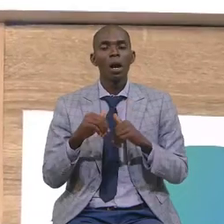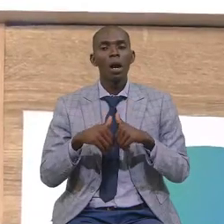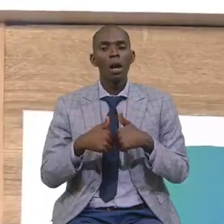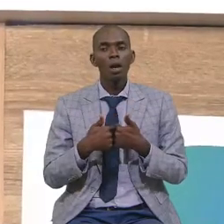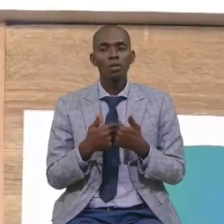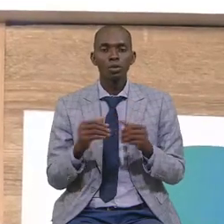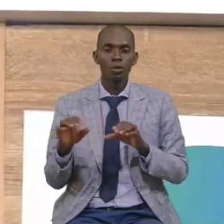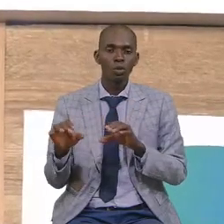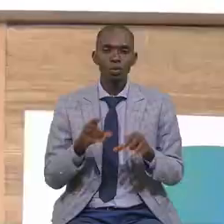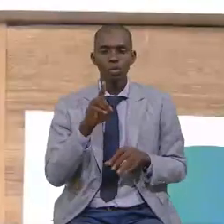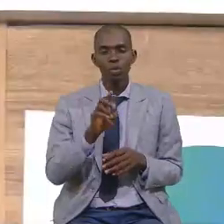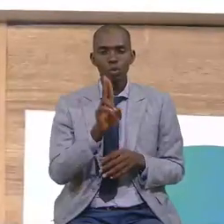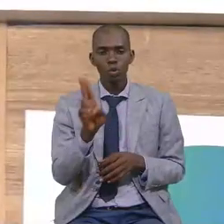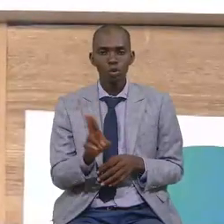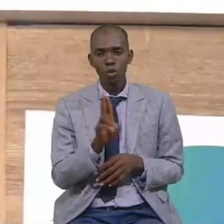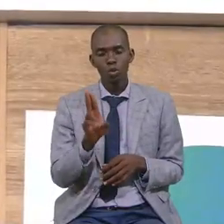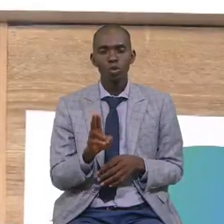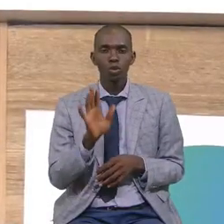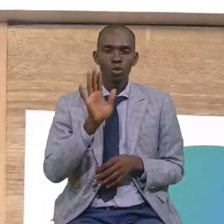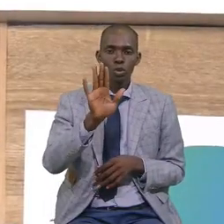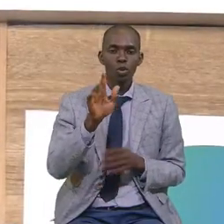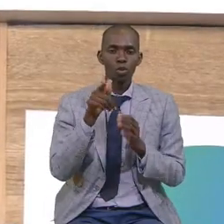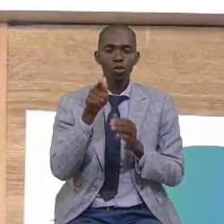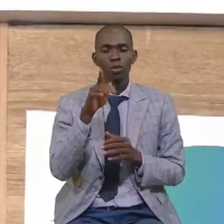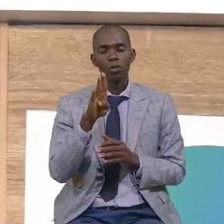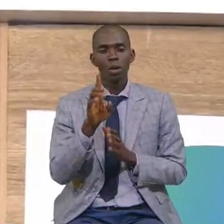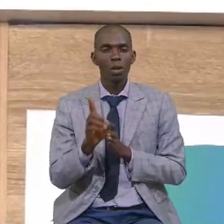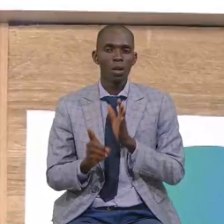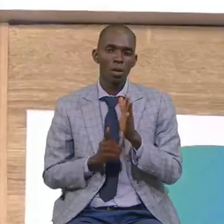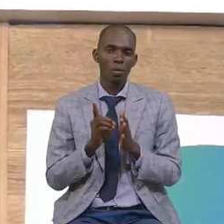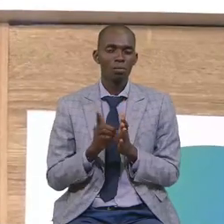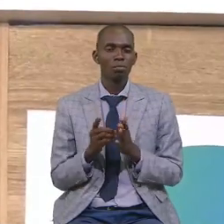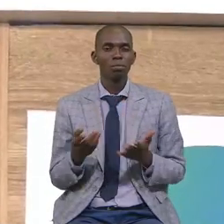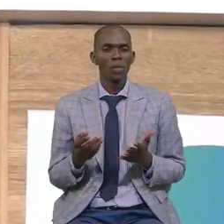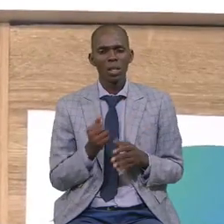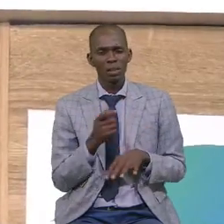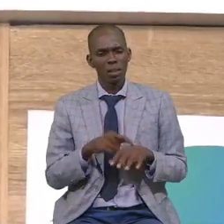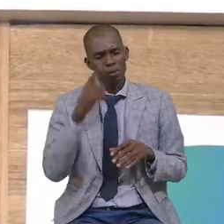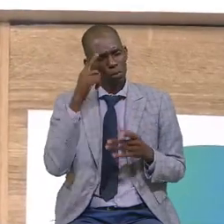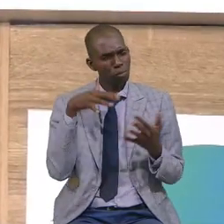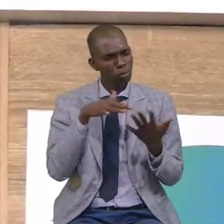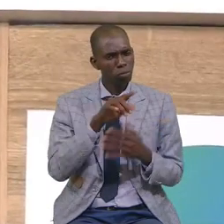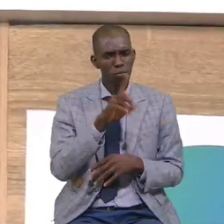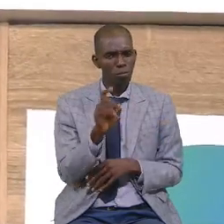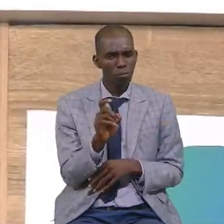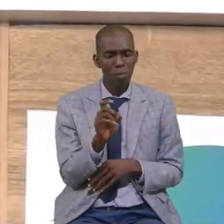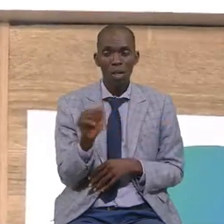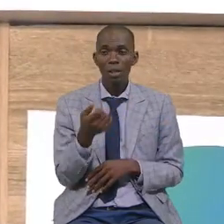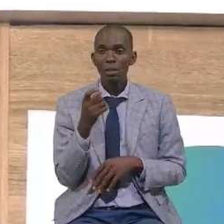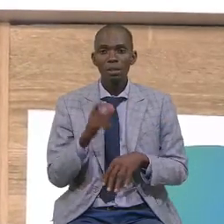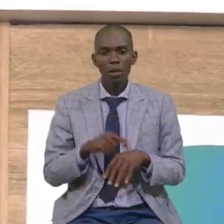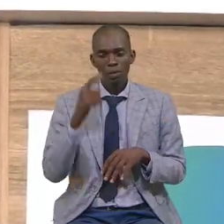spend the 24 hours? Any time for study? Any time for